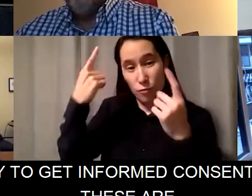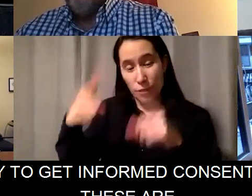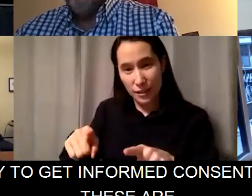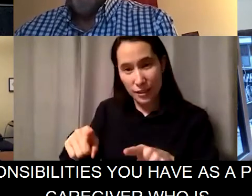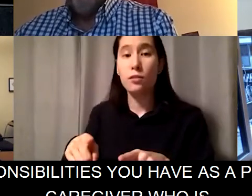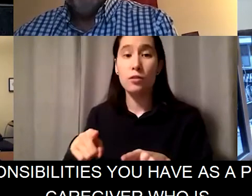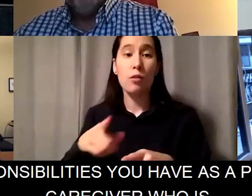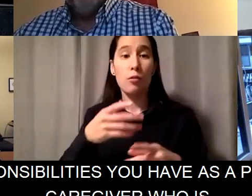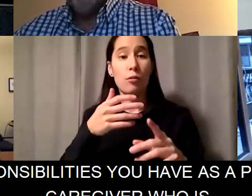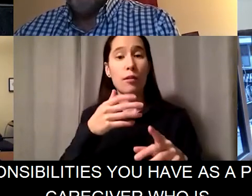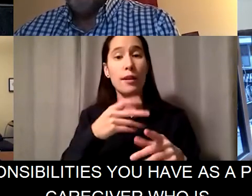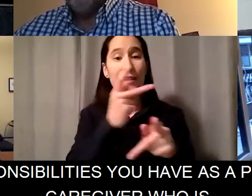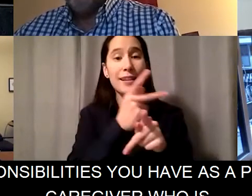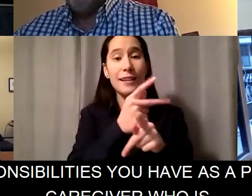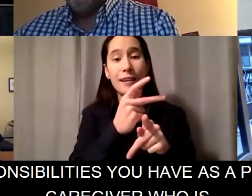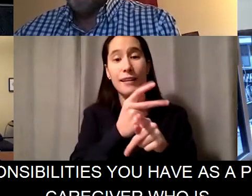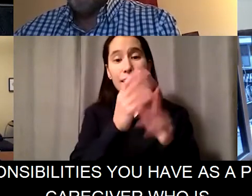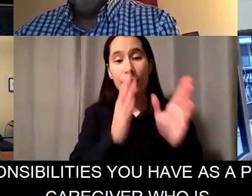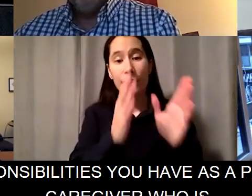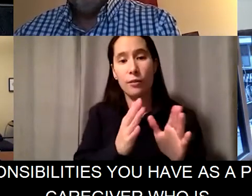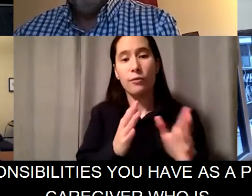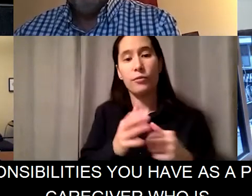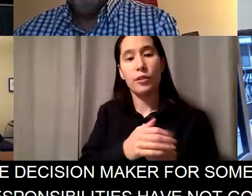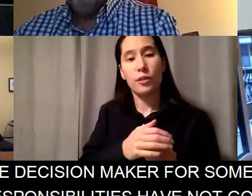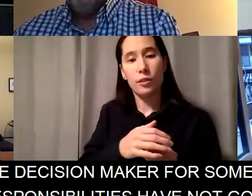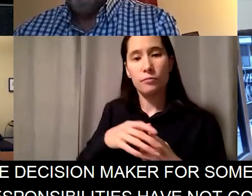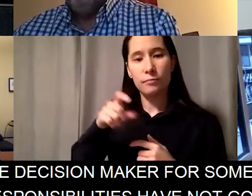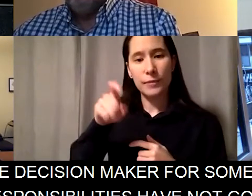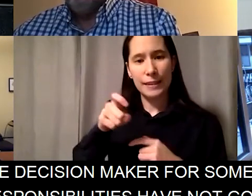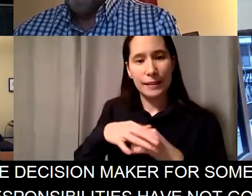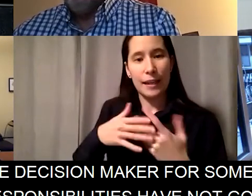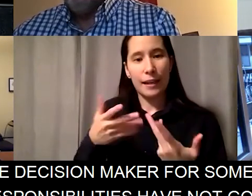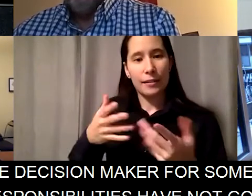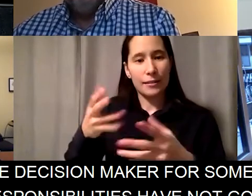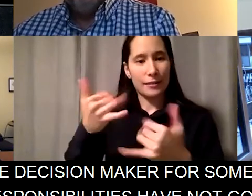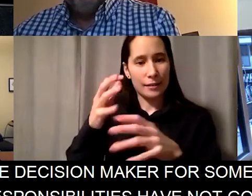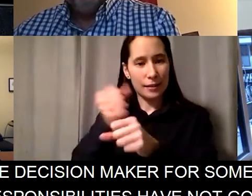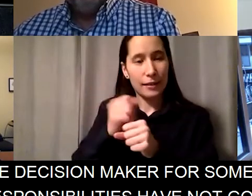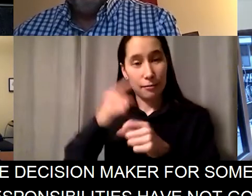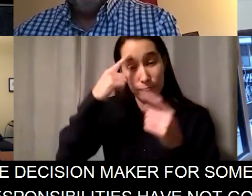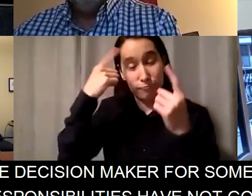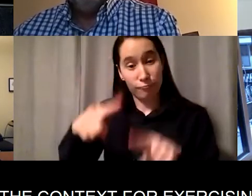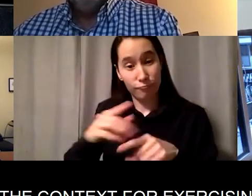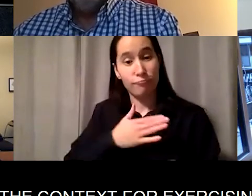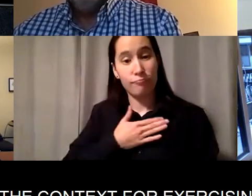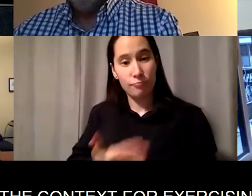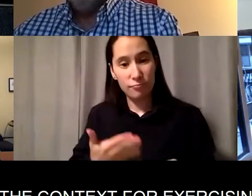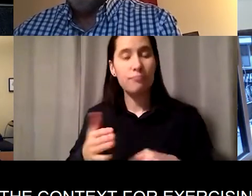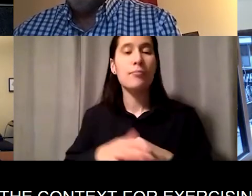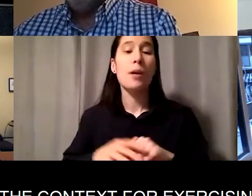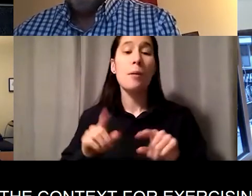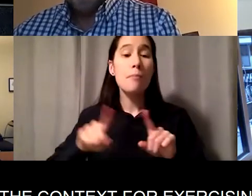as a caregiver who is substitute decision maker for someone. So those responsibilities have not gone away, but the context